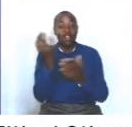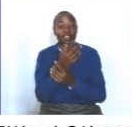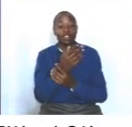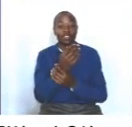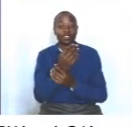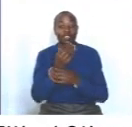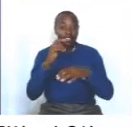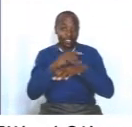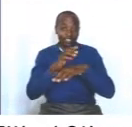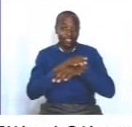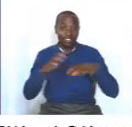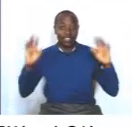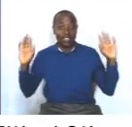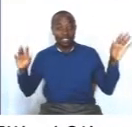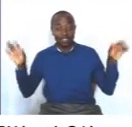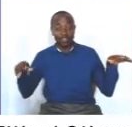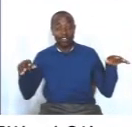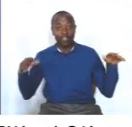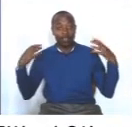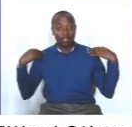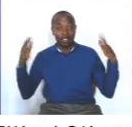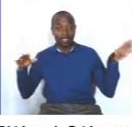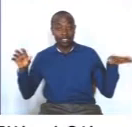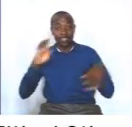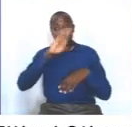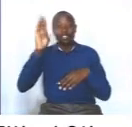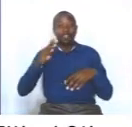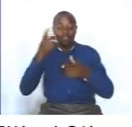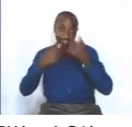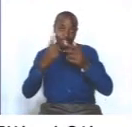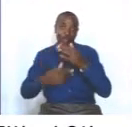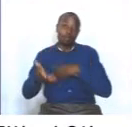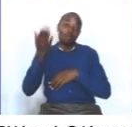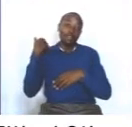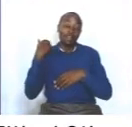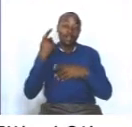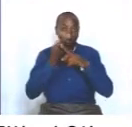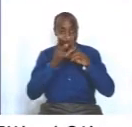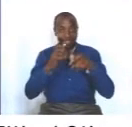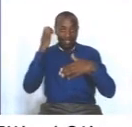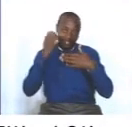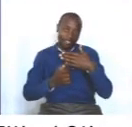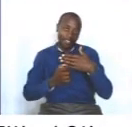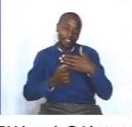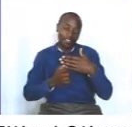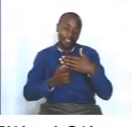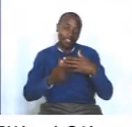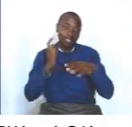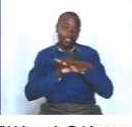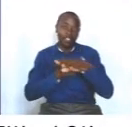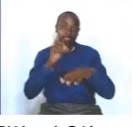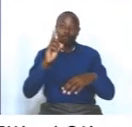11 on a scouting mission. It never returned. But finally, when the